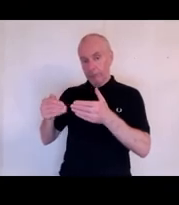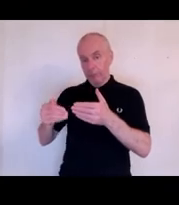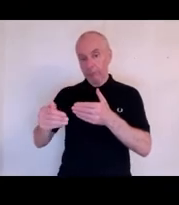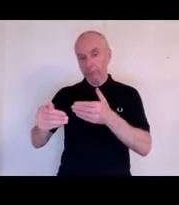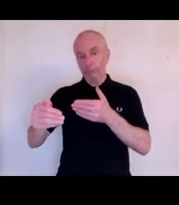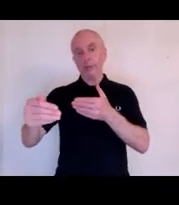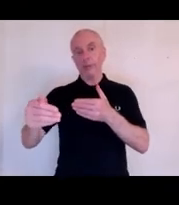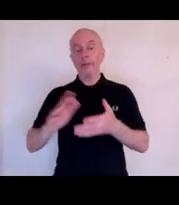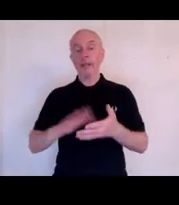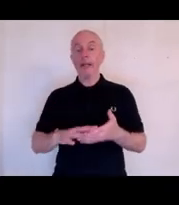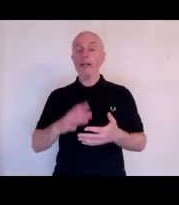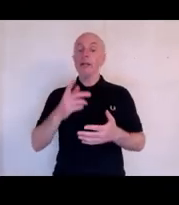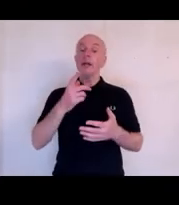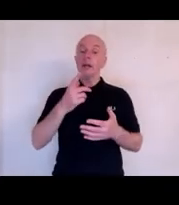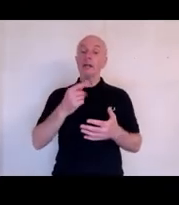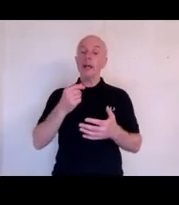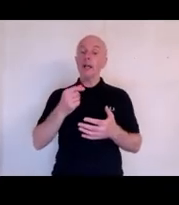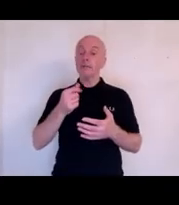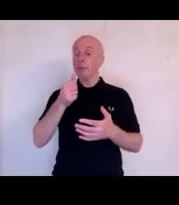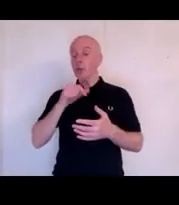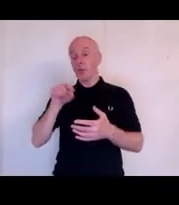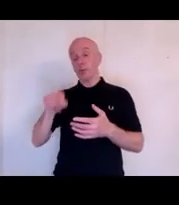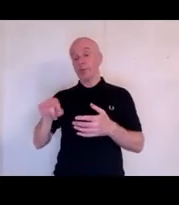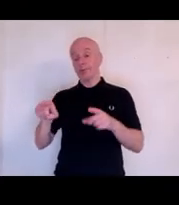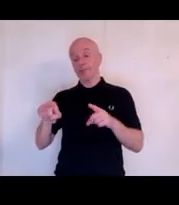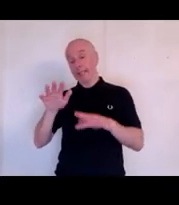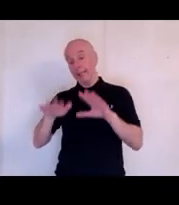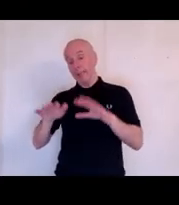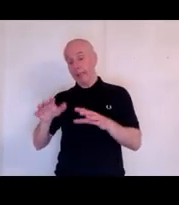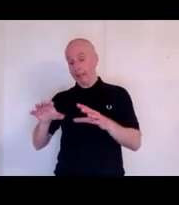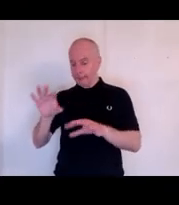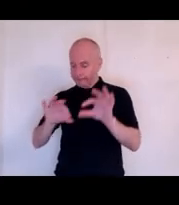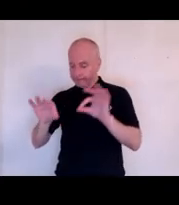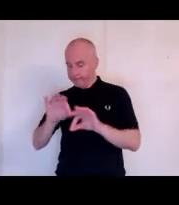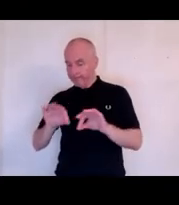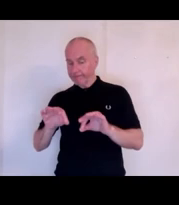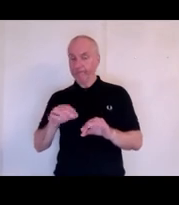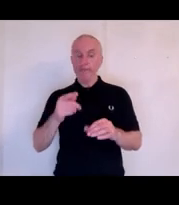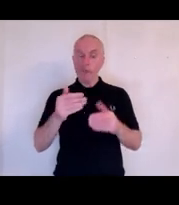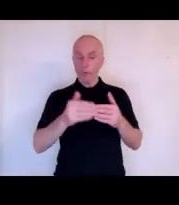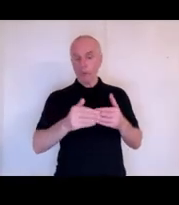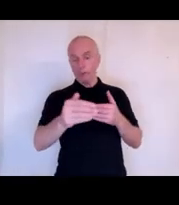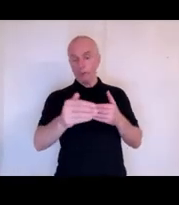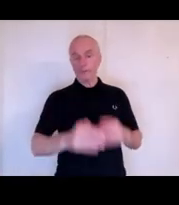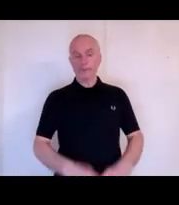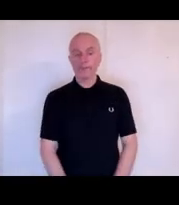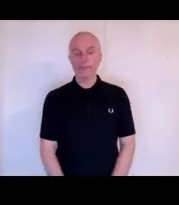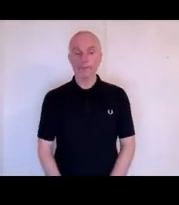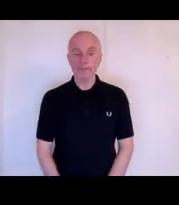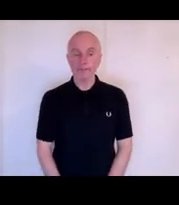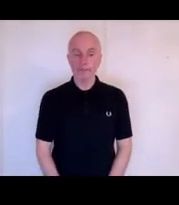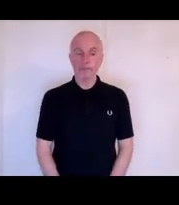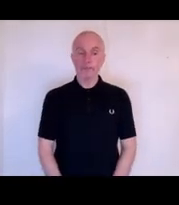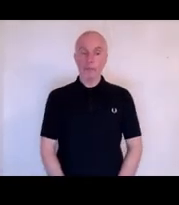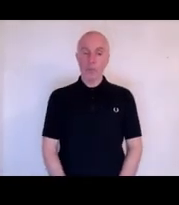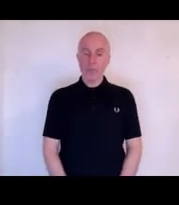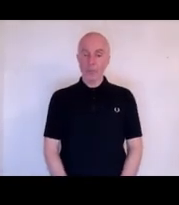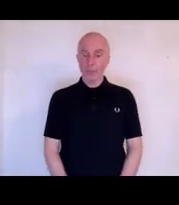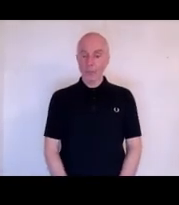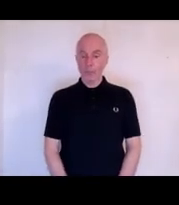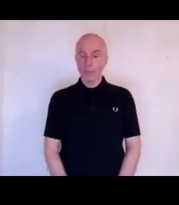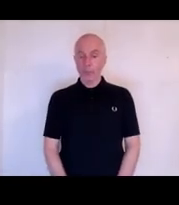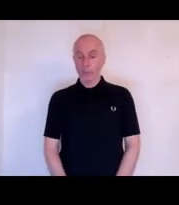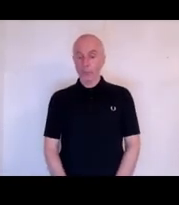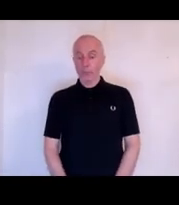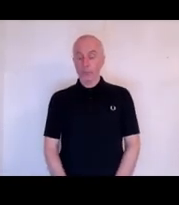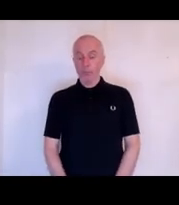technologies and understand what's happening in stellar evolution. And a bit closer to home, in underpinning healthcare,